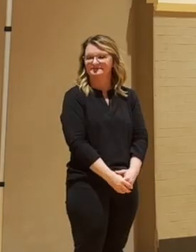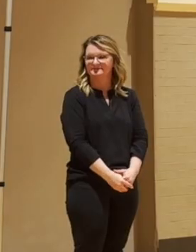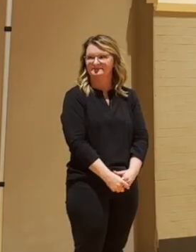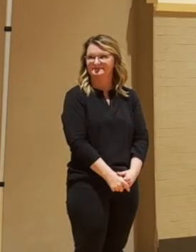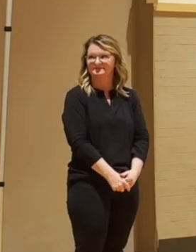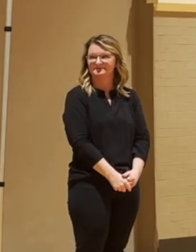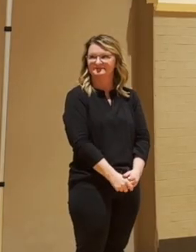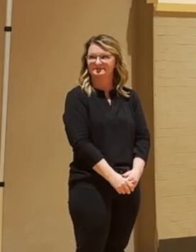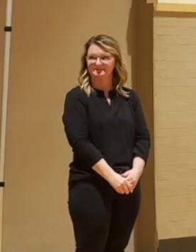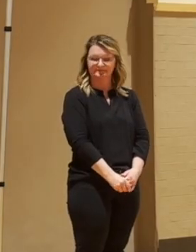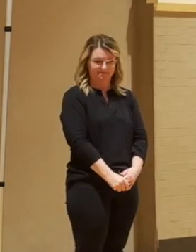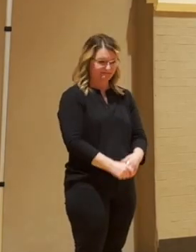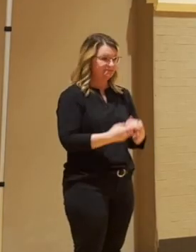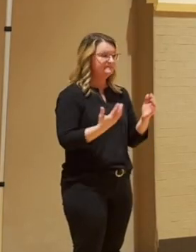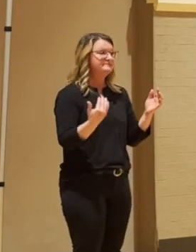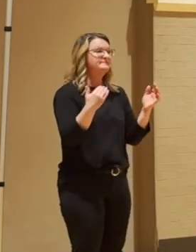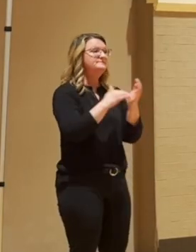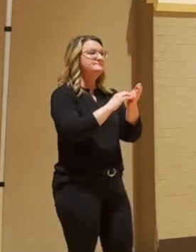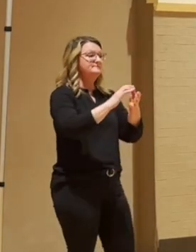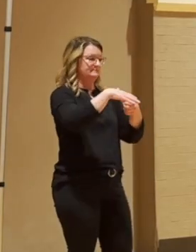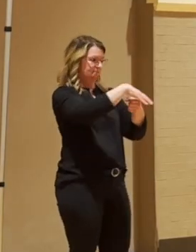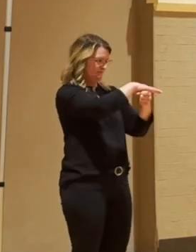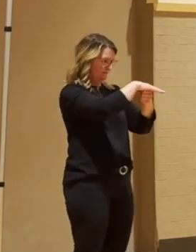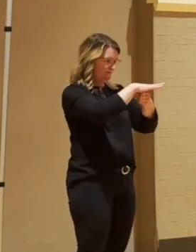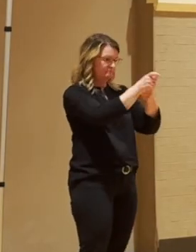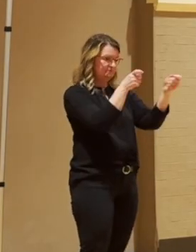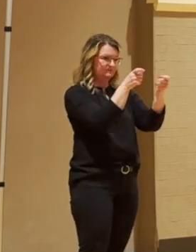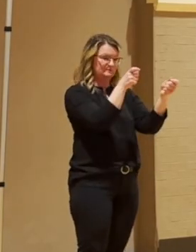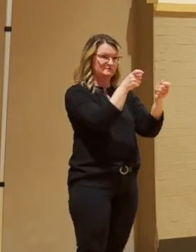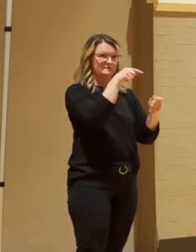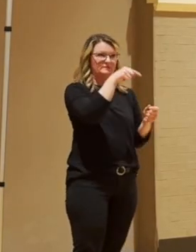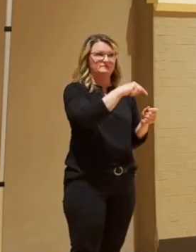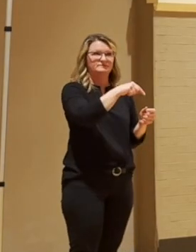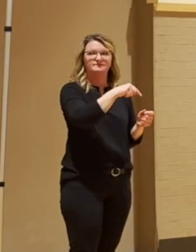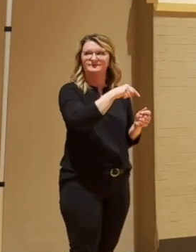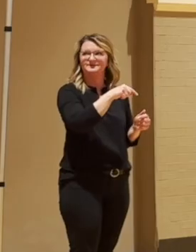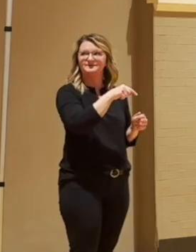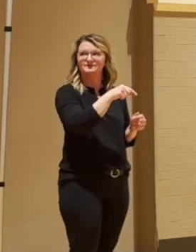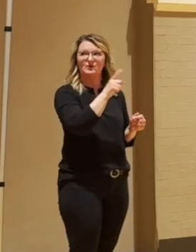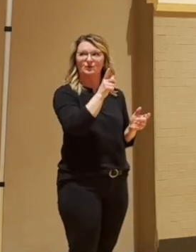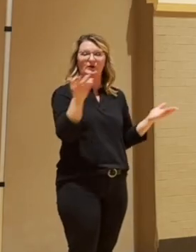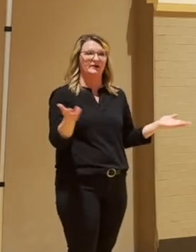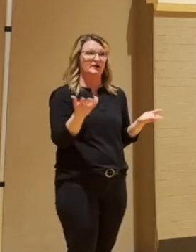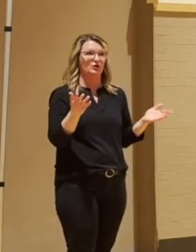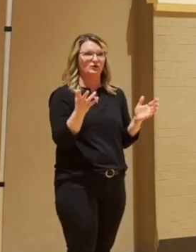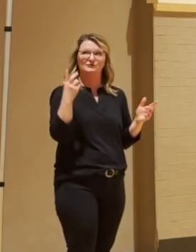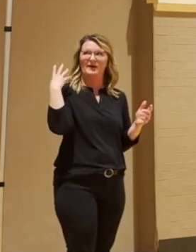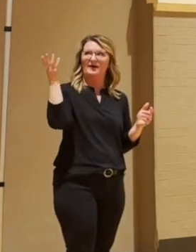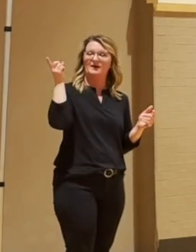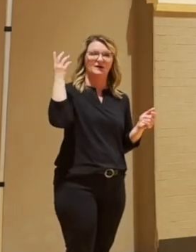All right. So again, there's local control. This one is actually we're here, but it's right out